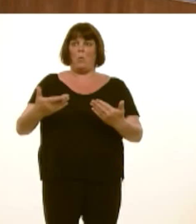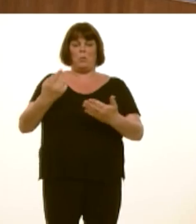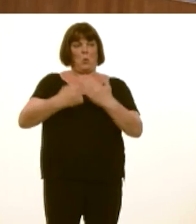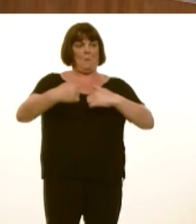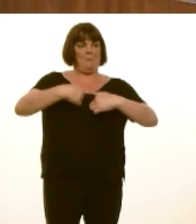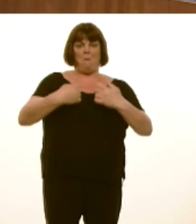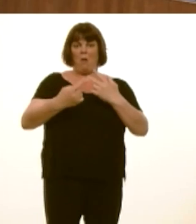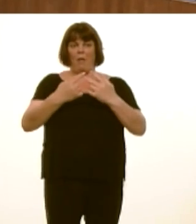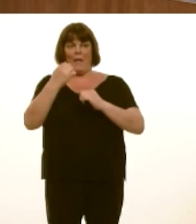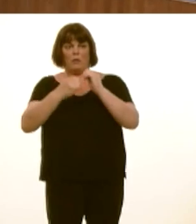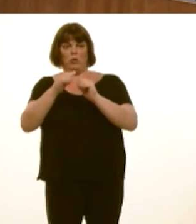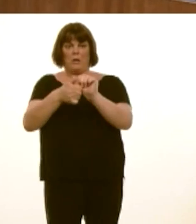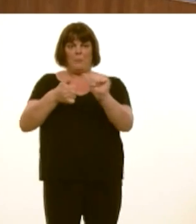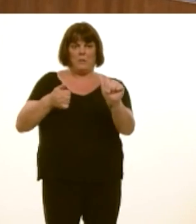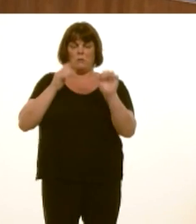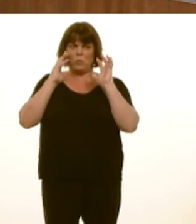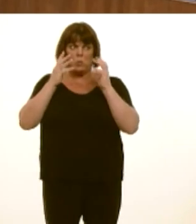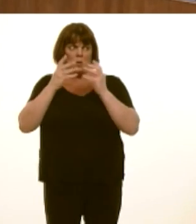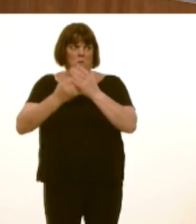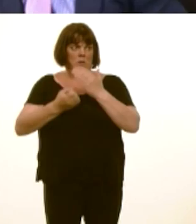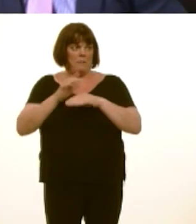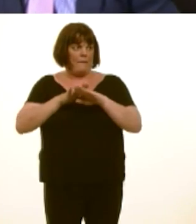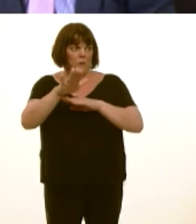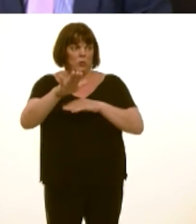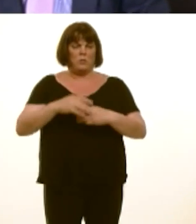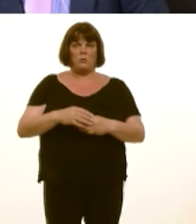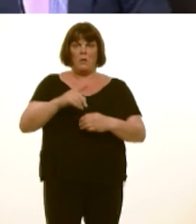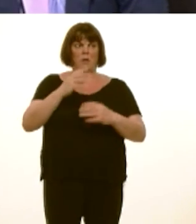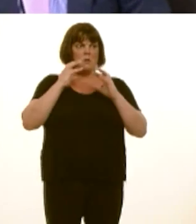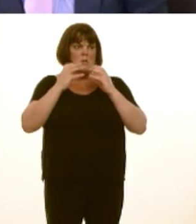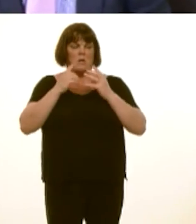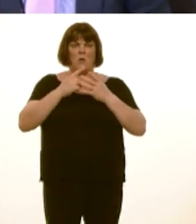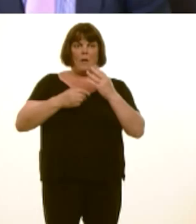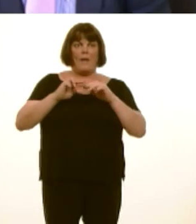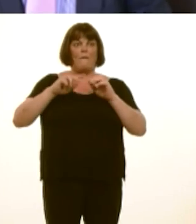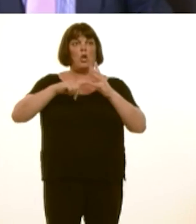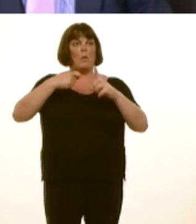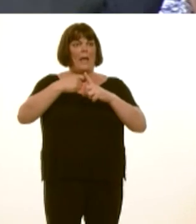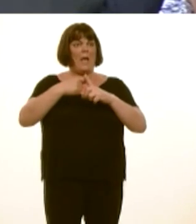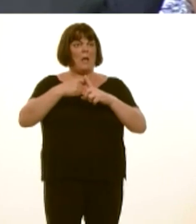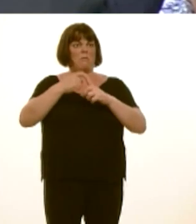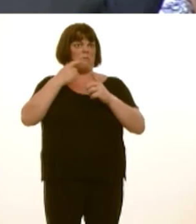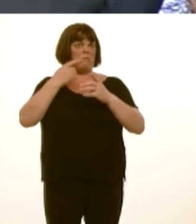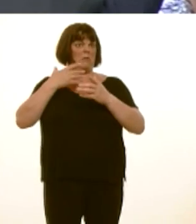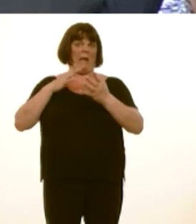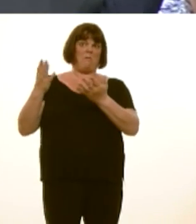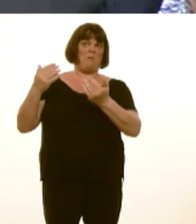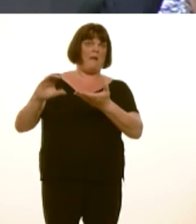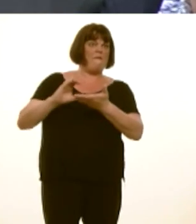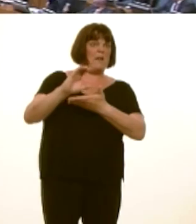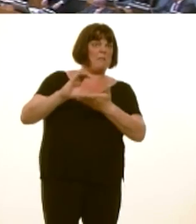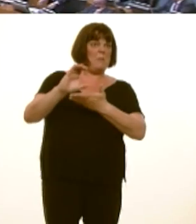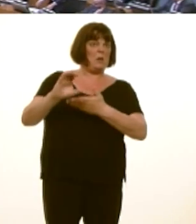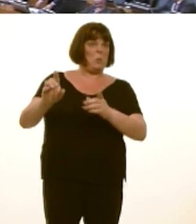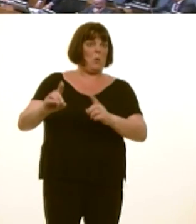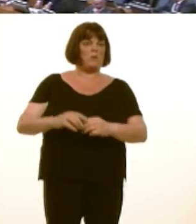companies themselves are concerned, and they're beginning to worry about whether the UK is actually a wise place to invest. Clear Griffith.